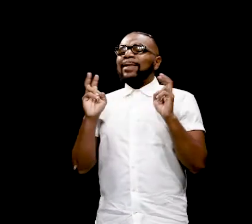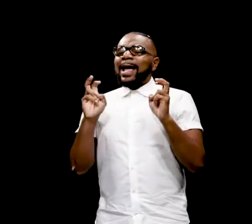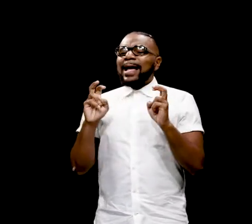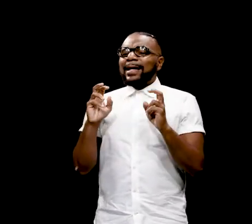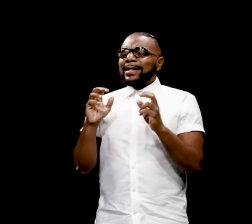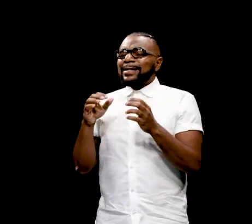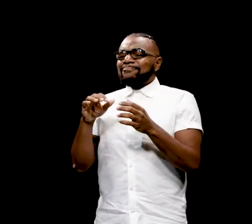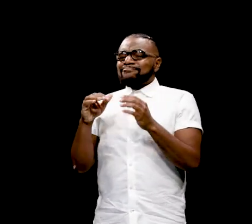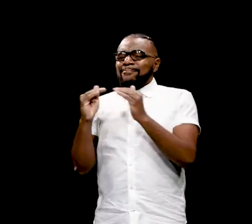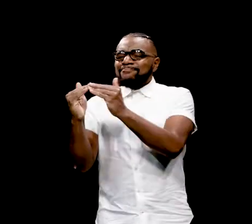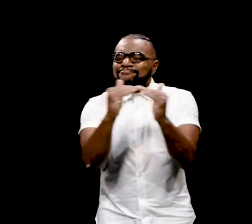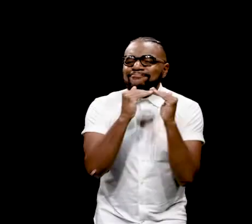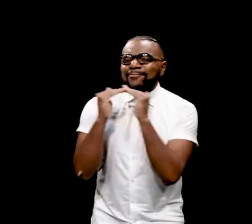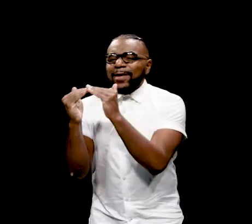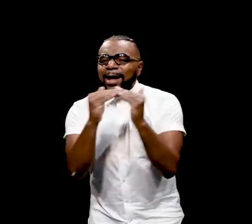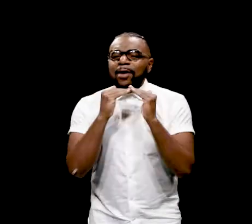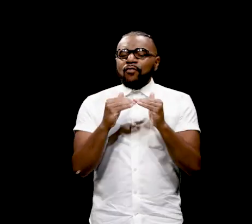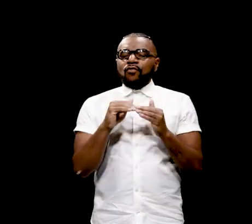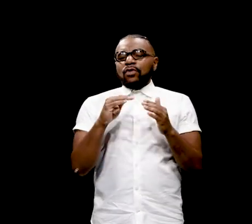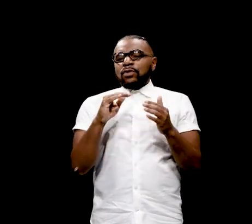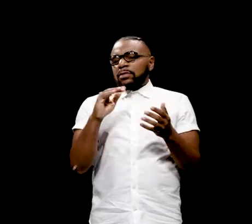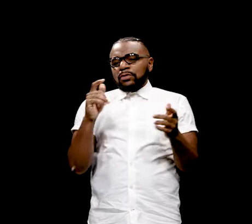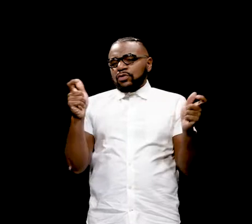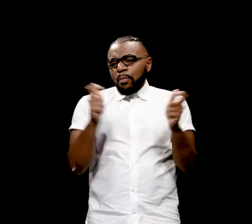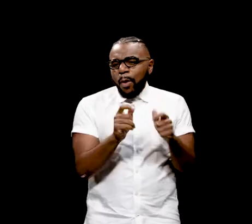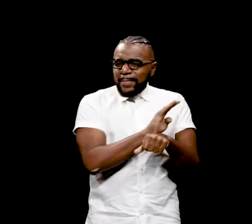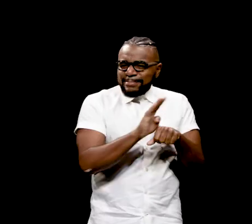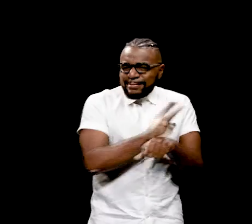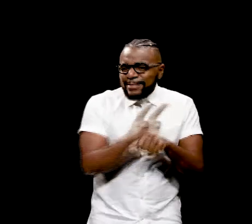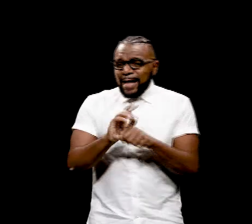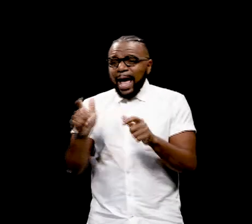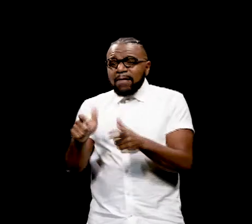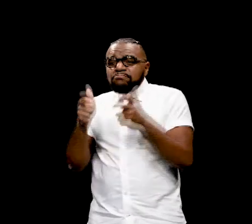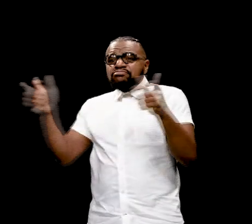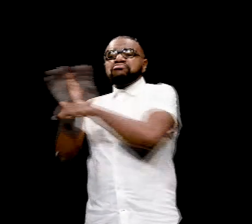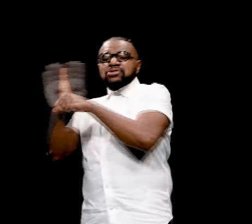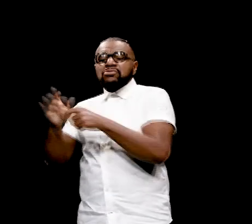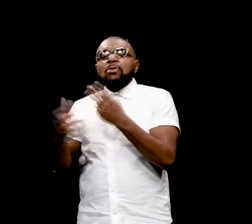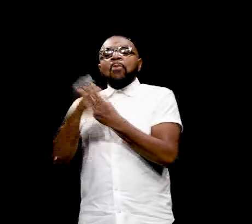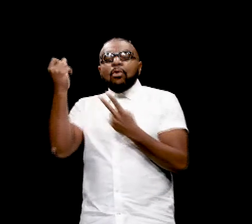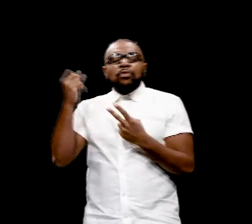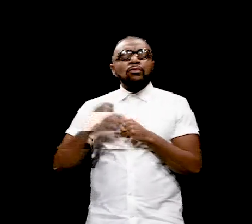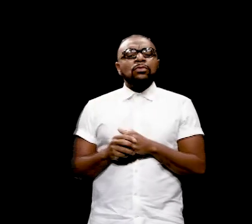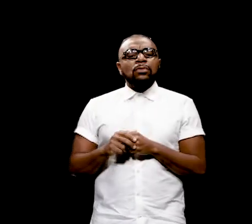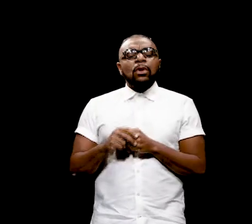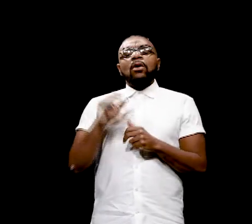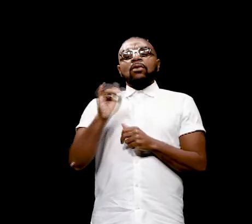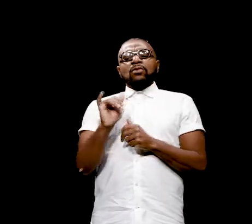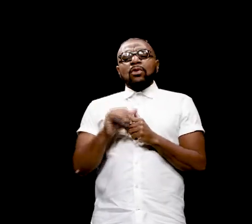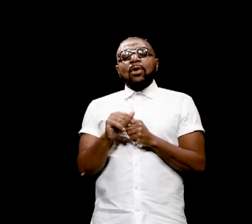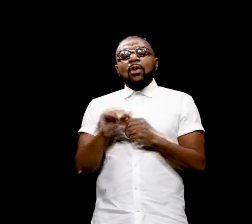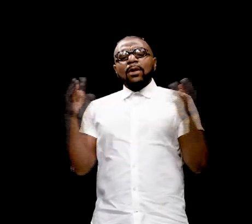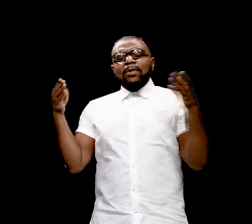our employers, both small businesses as well as larger employers in the community. And then the focus